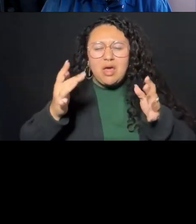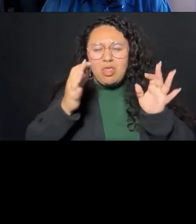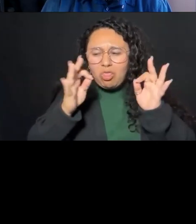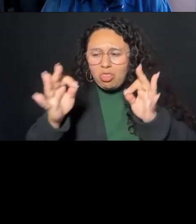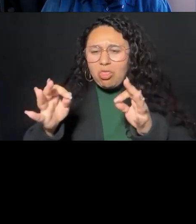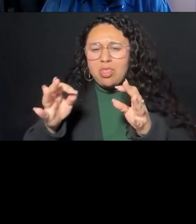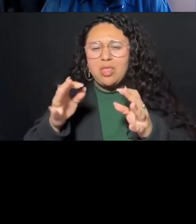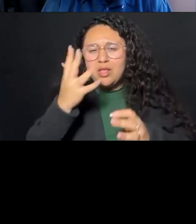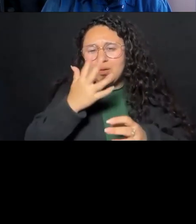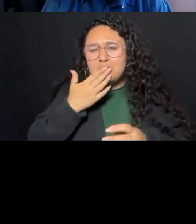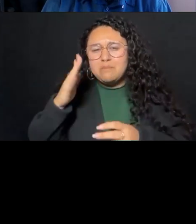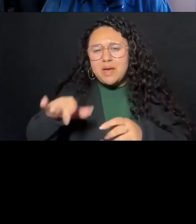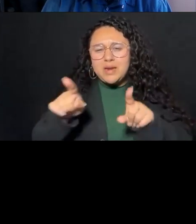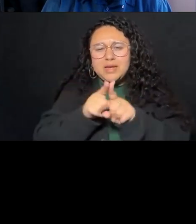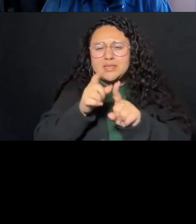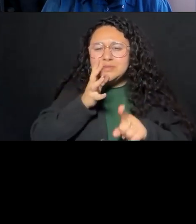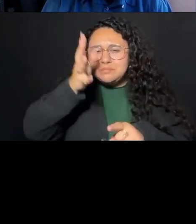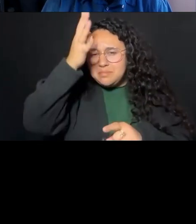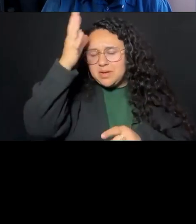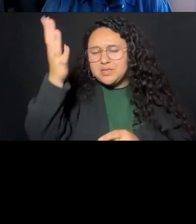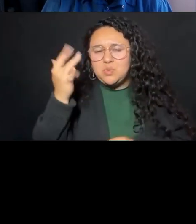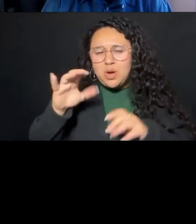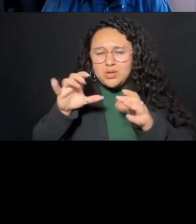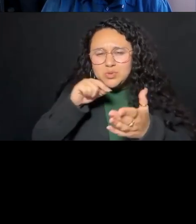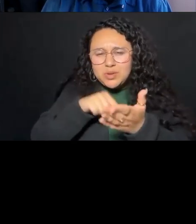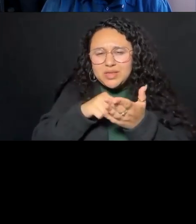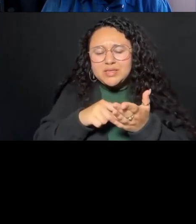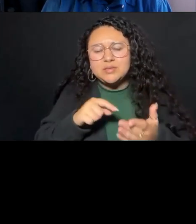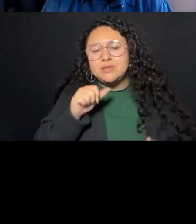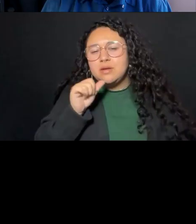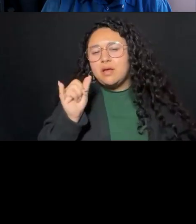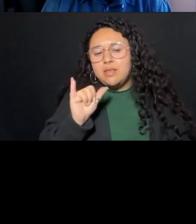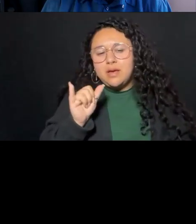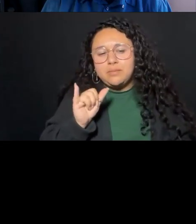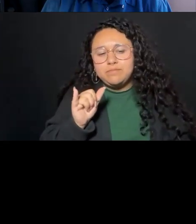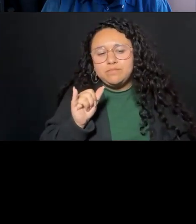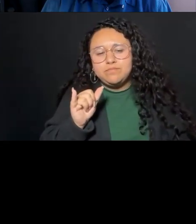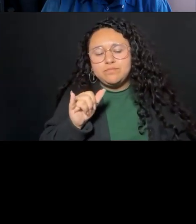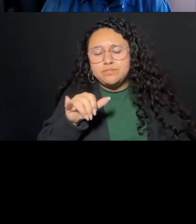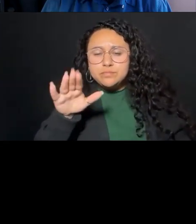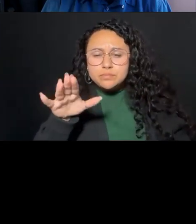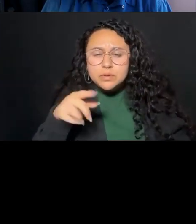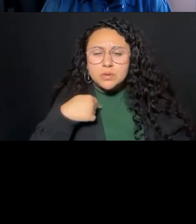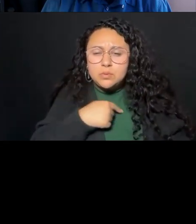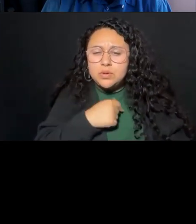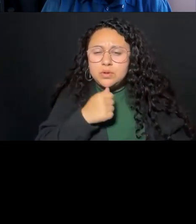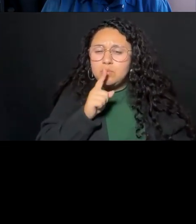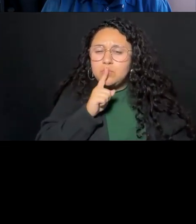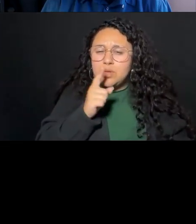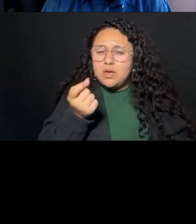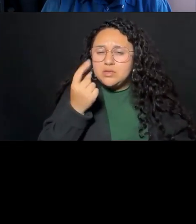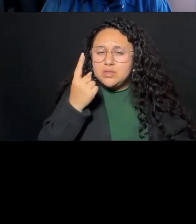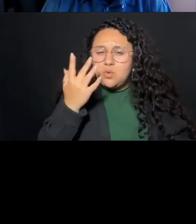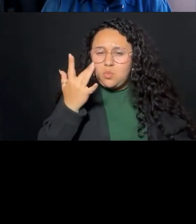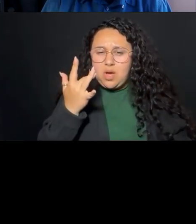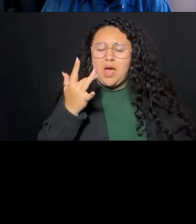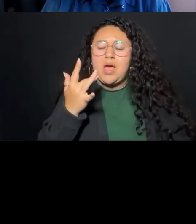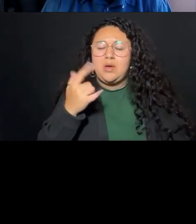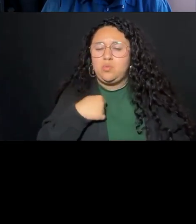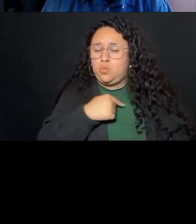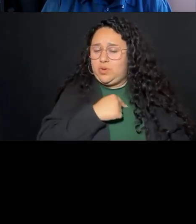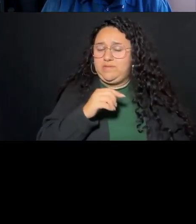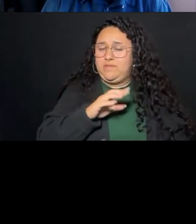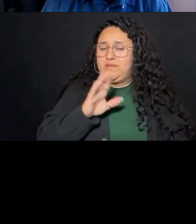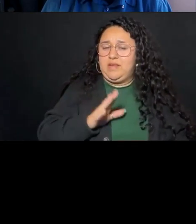look bad as parents? Or why are you doing this? It wasn't like, hey, we don't really understand why you're doing this, and we have never done